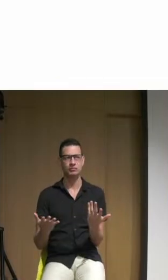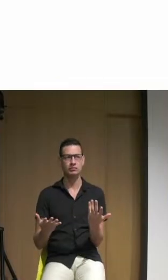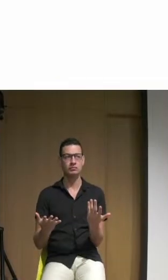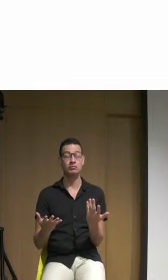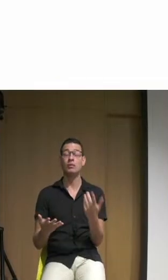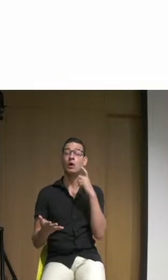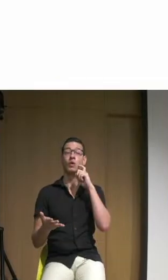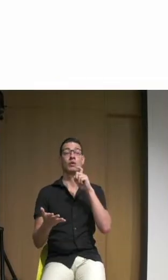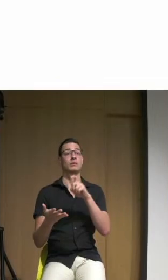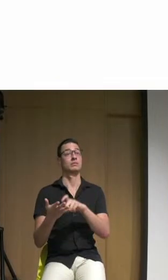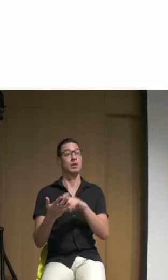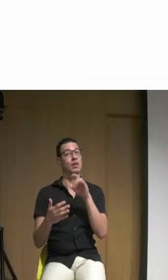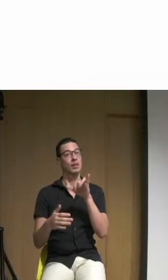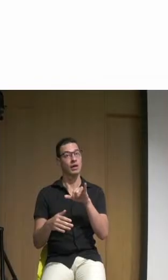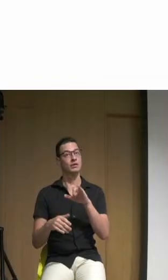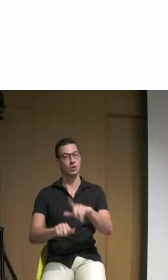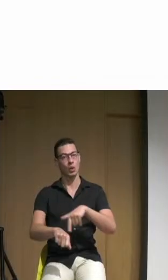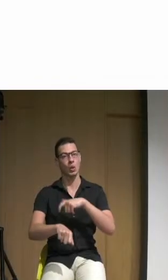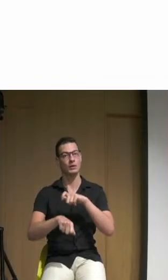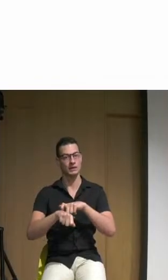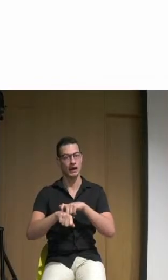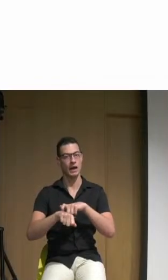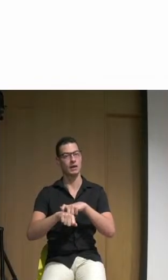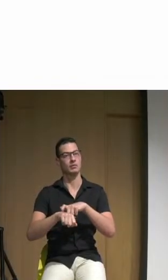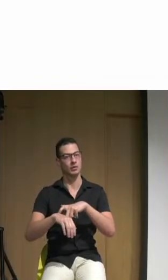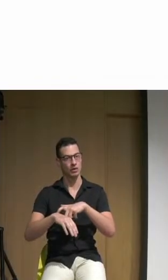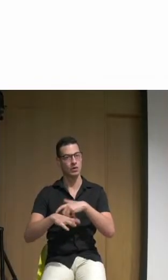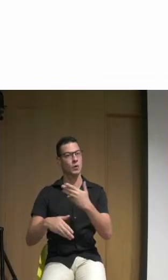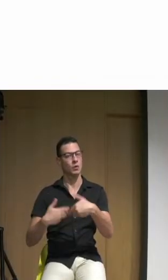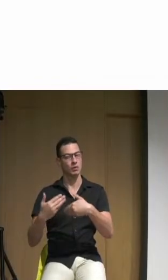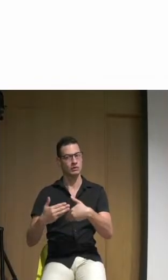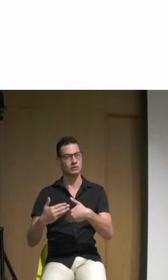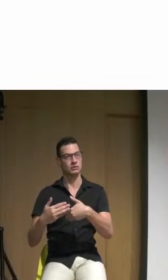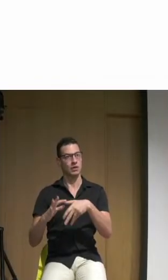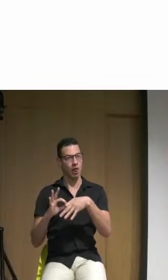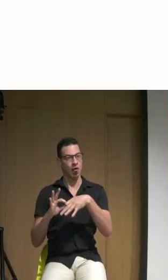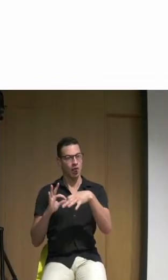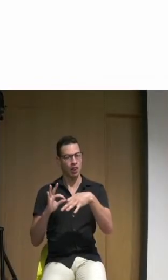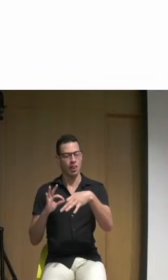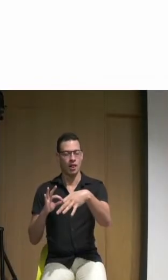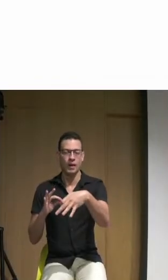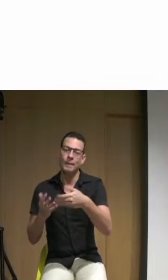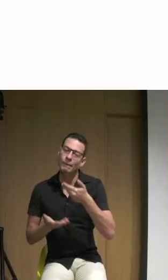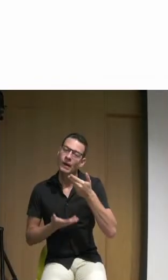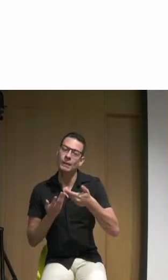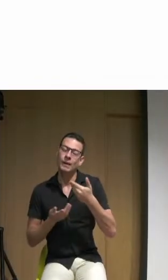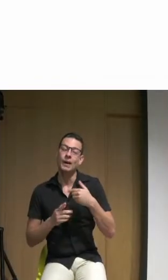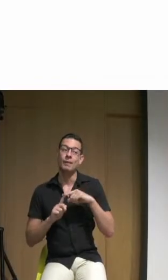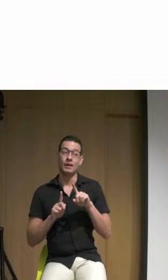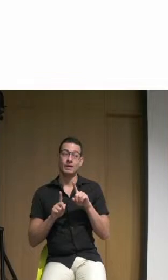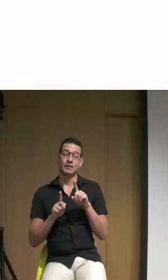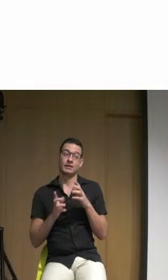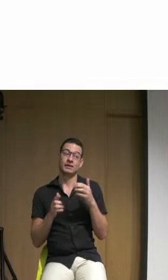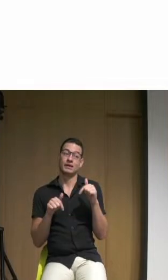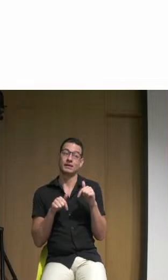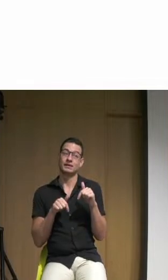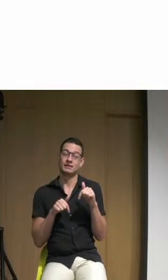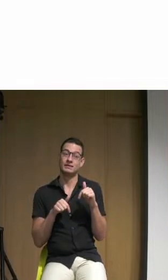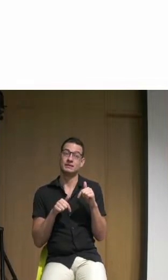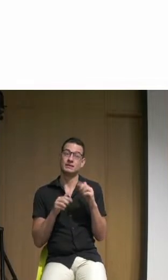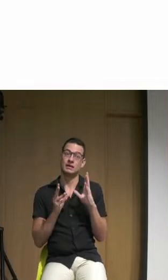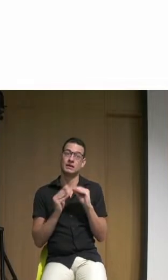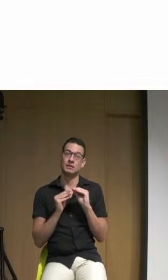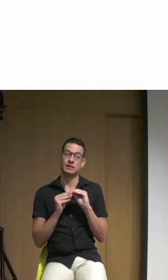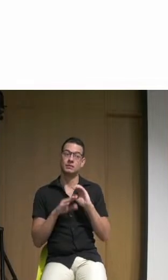recognize that it would take a long time. I recognize that we are, and as I said from the very first meeting, the way this was set up was intended to fail. But we see